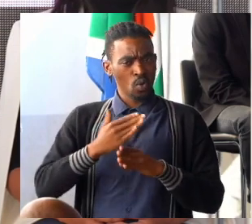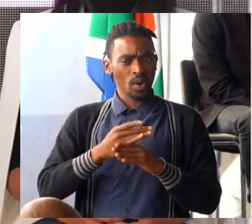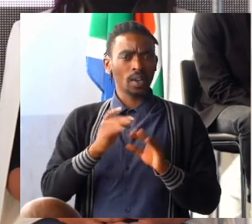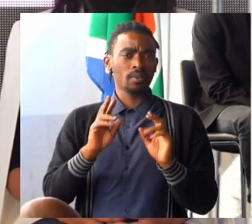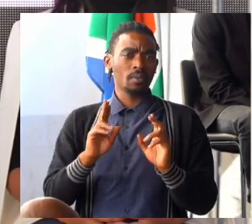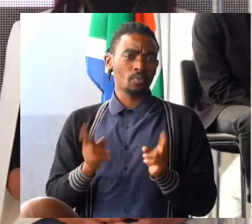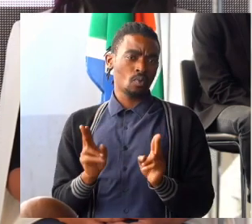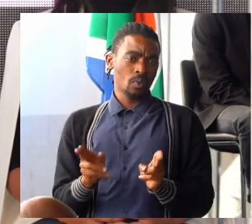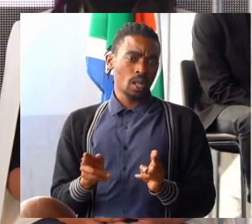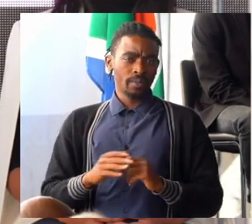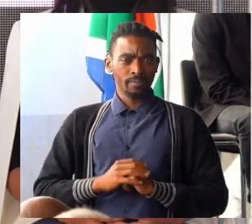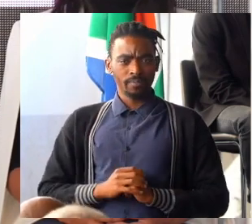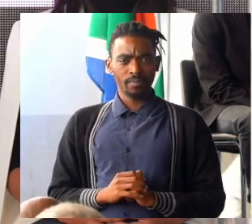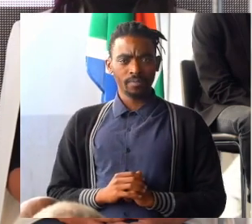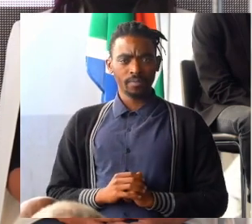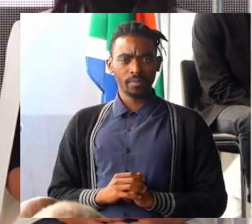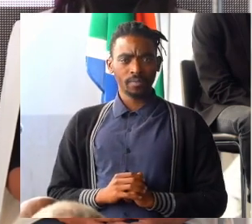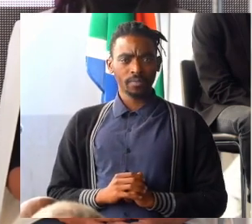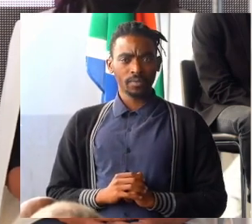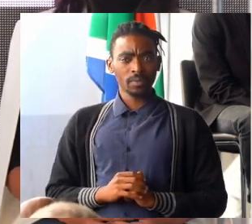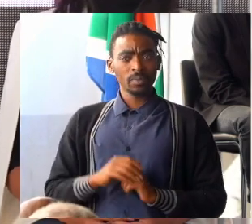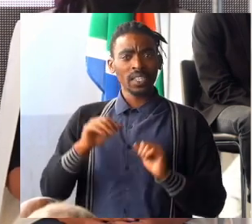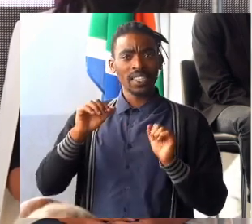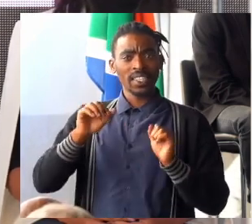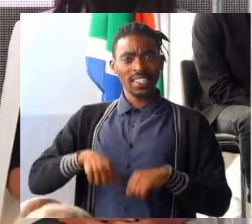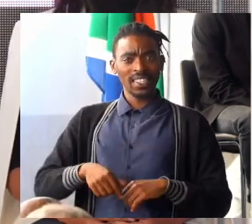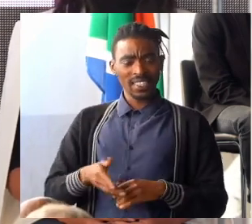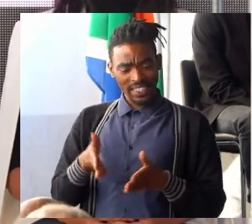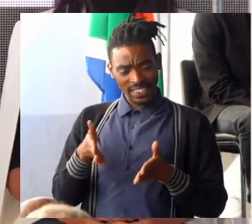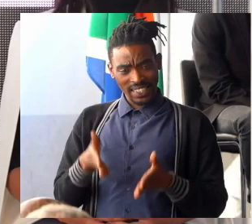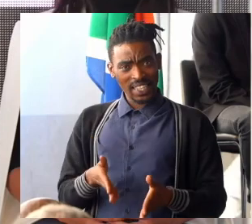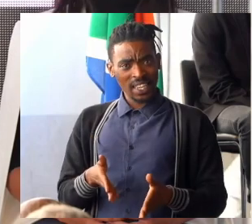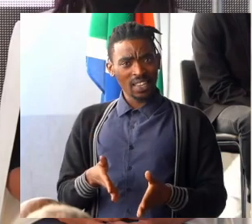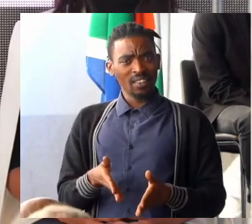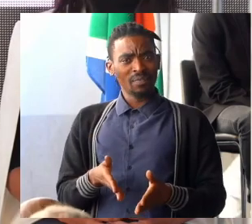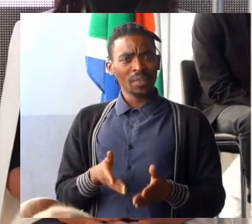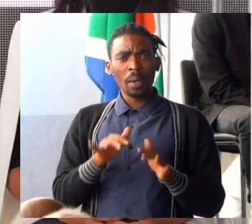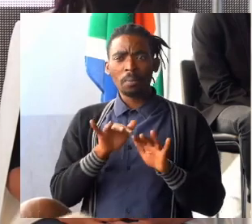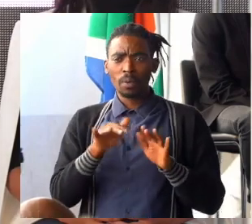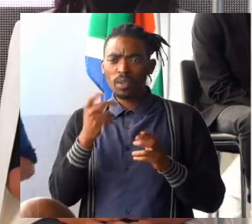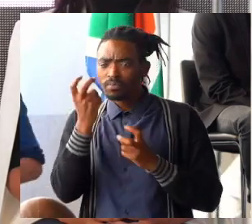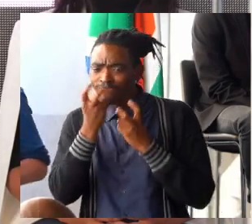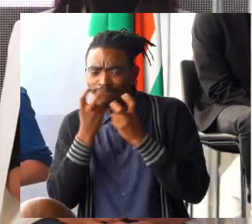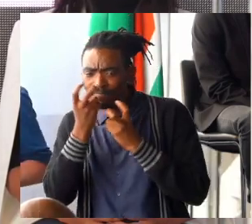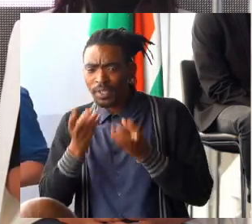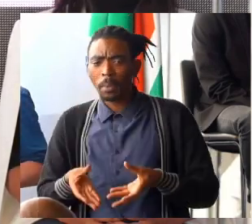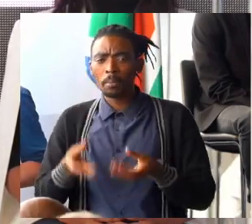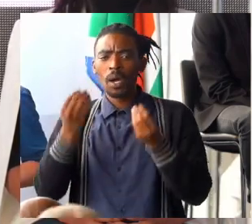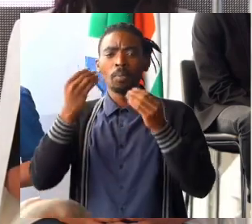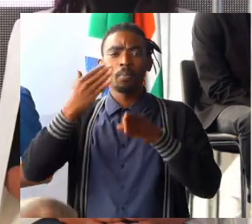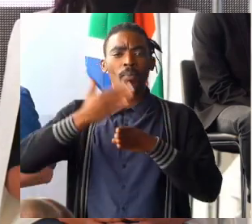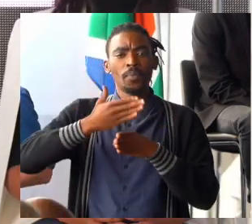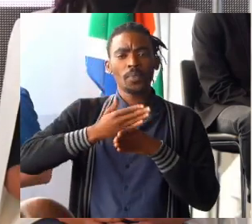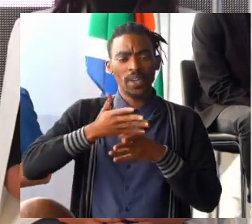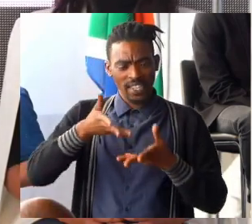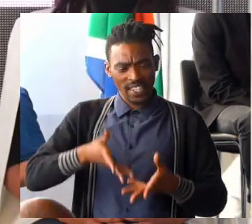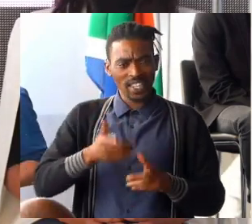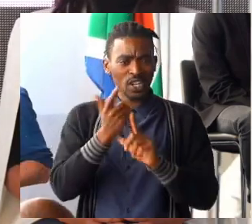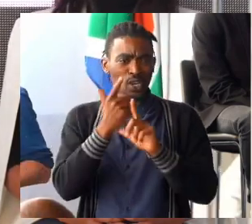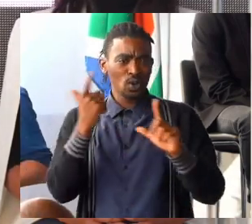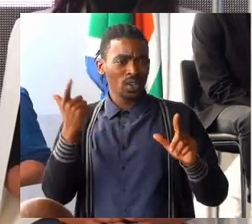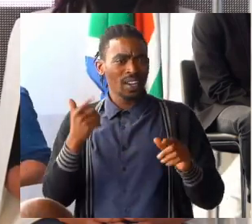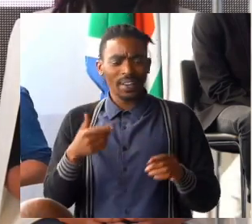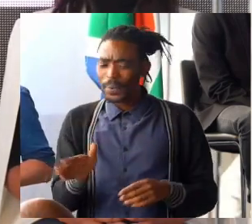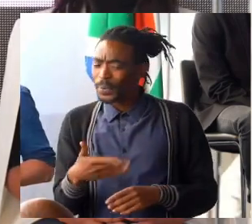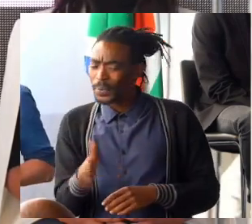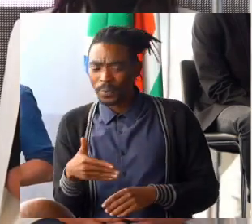stable. It is here that somehow people must find work in a local economy that virtually doesn't exist